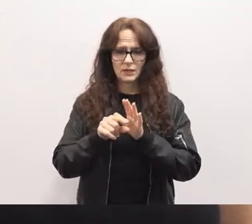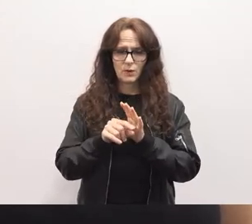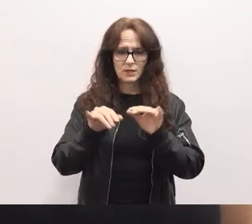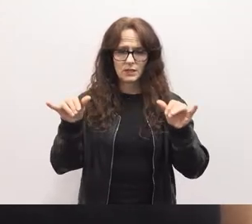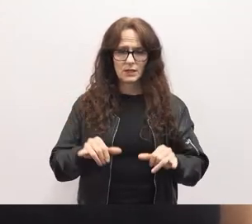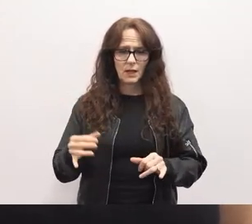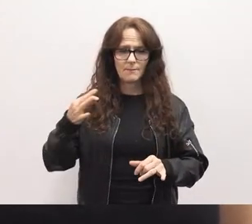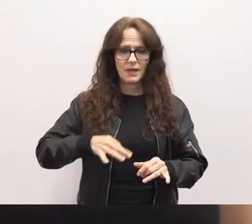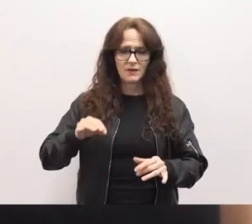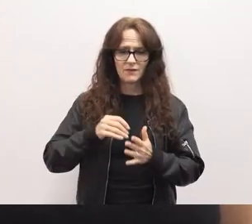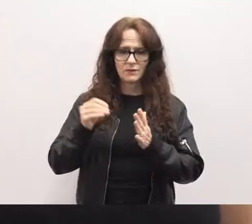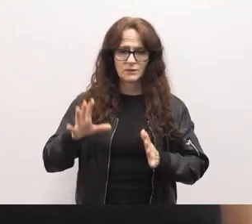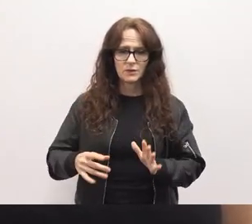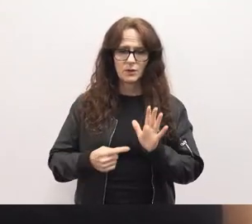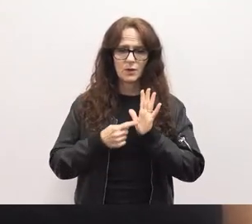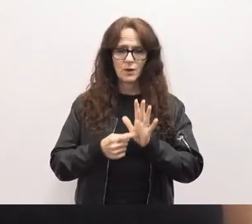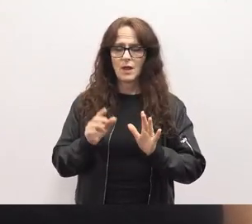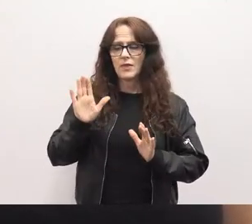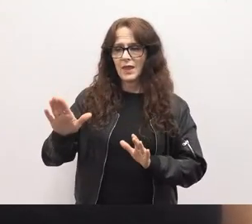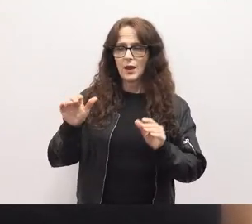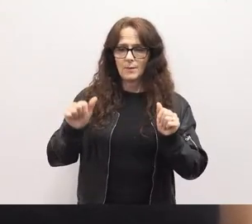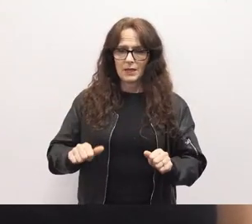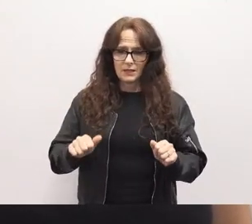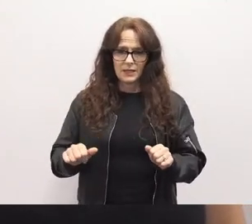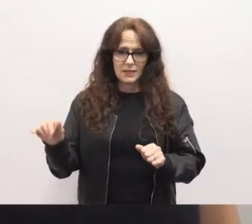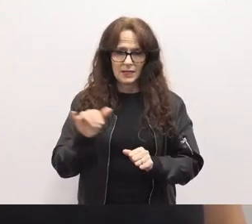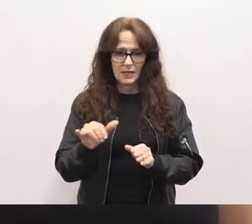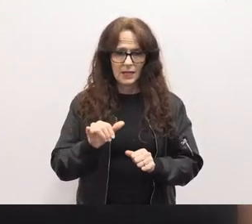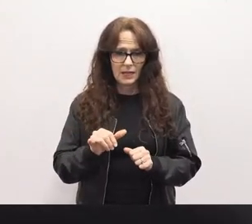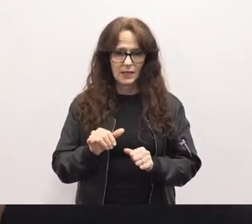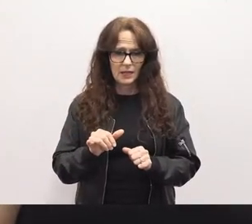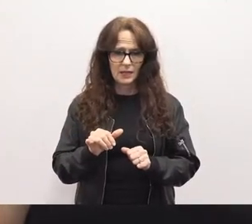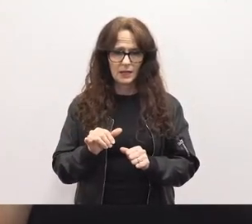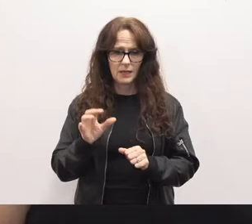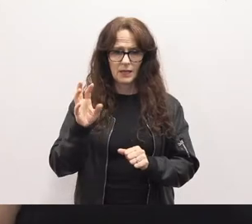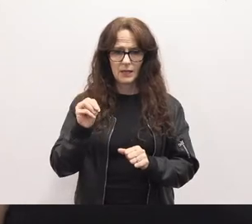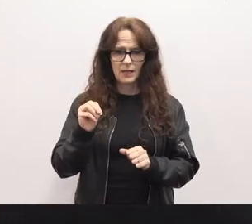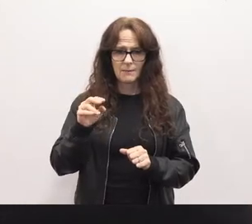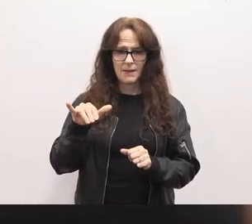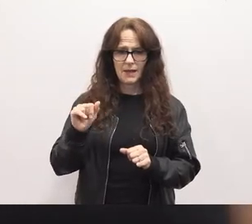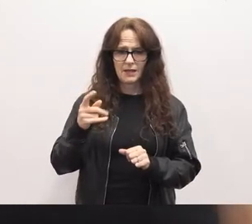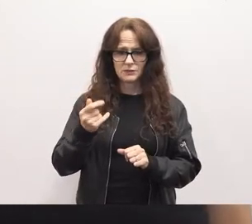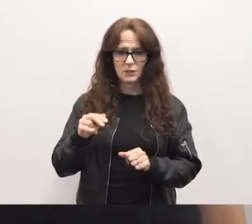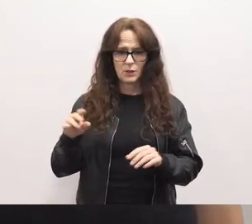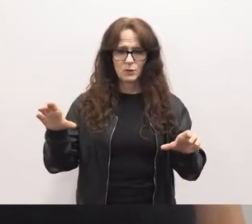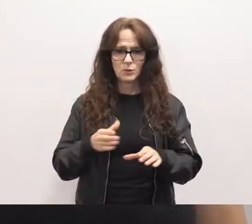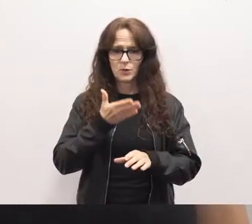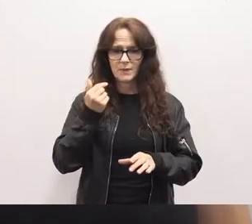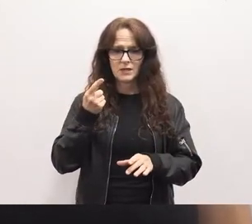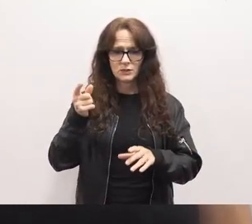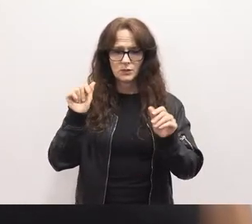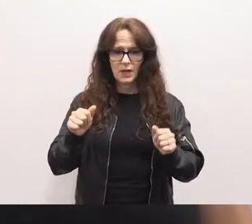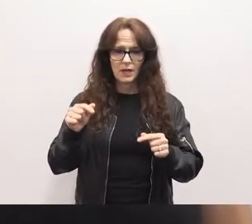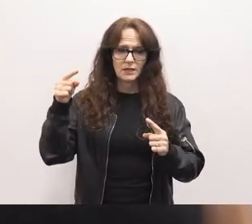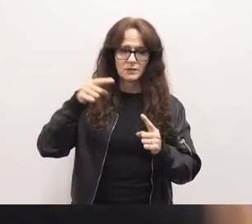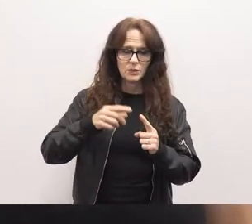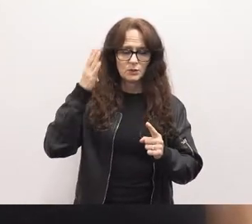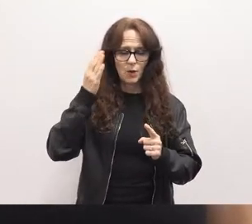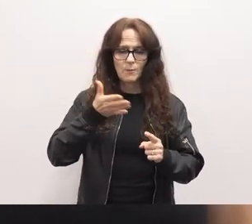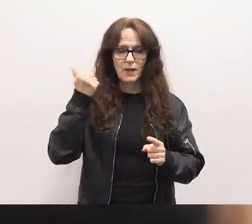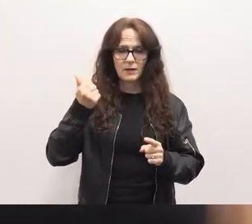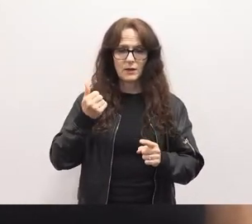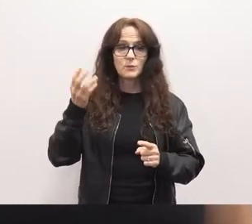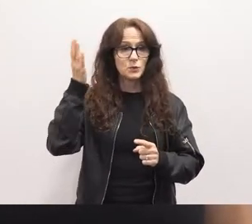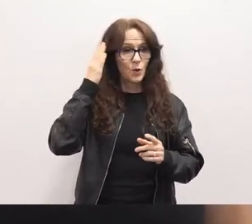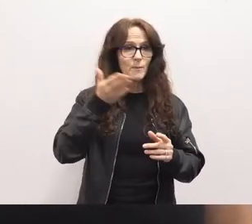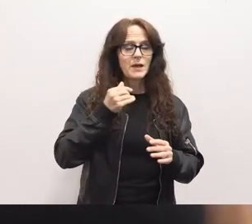our students and reflects their capability. Just like Mrs. Maya Angelou's statement, do the best you can until you know better. Then when you know better, do